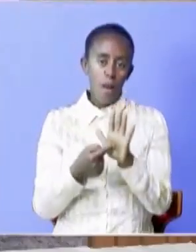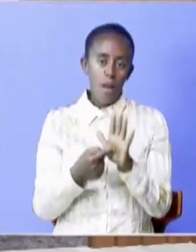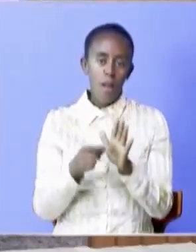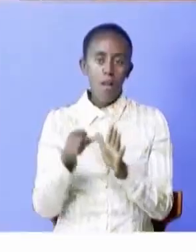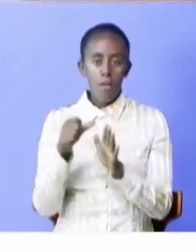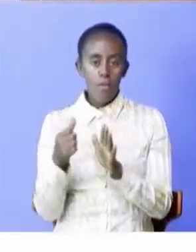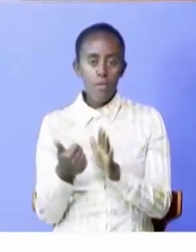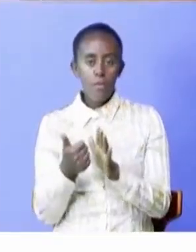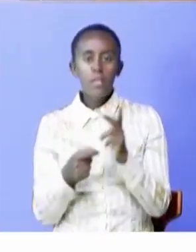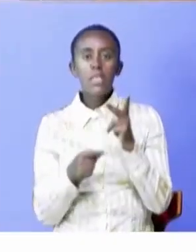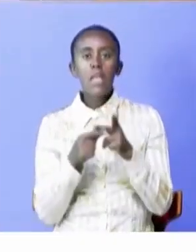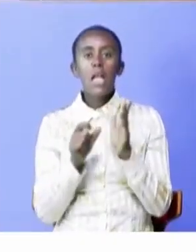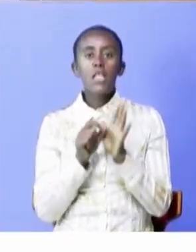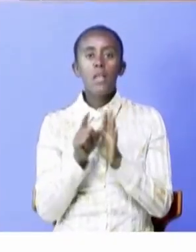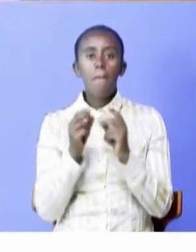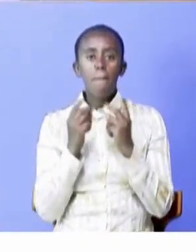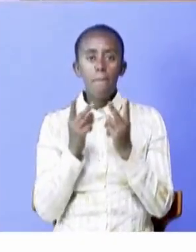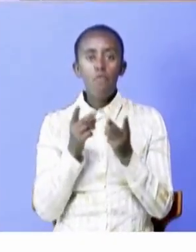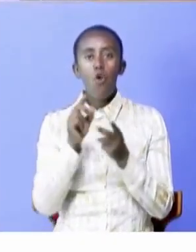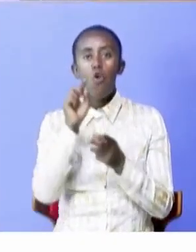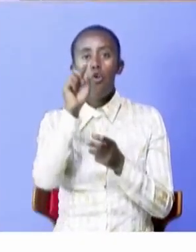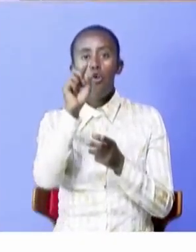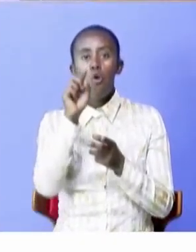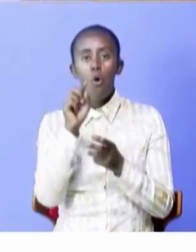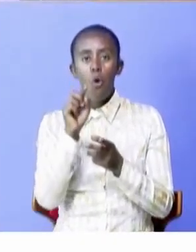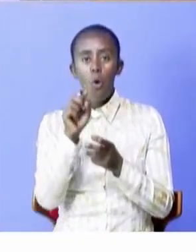you a third example for colon.